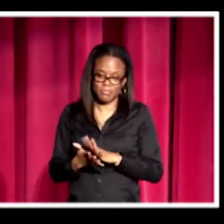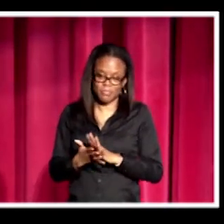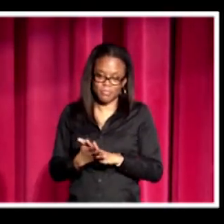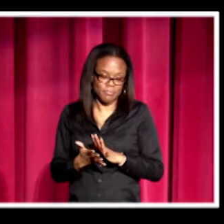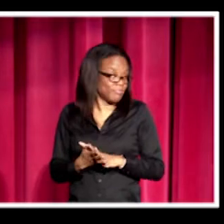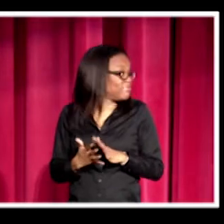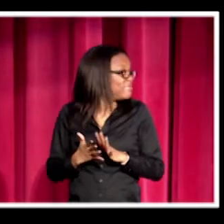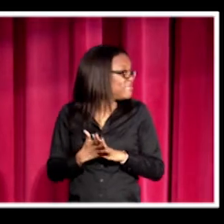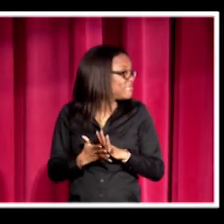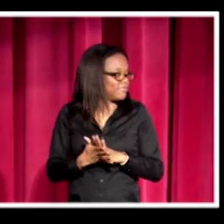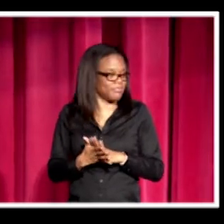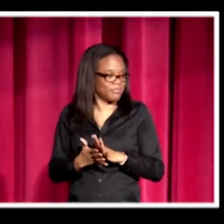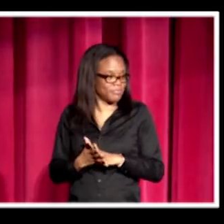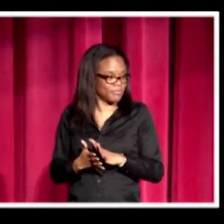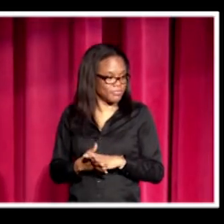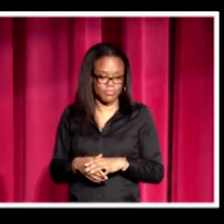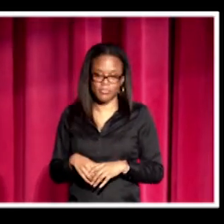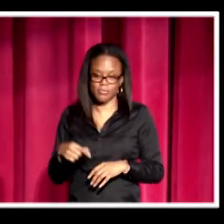I